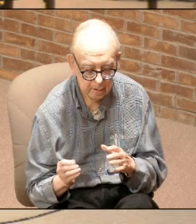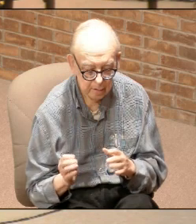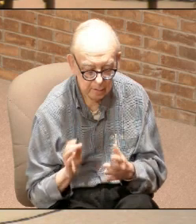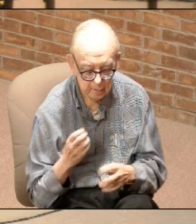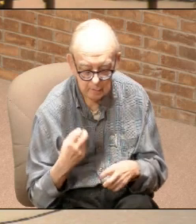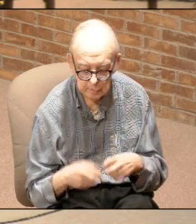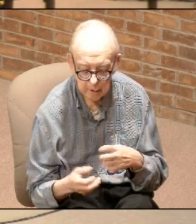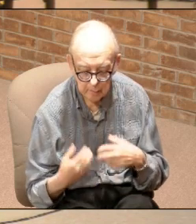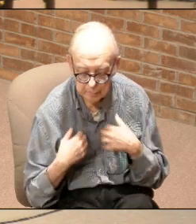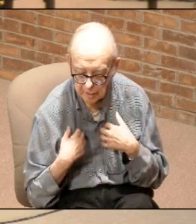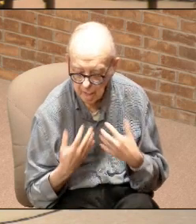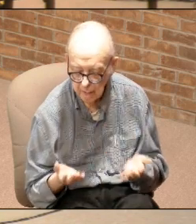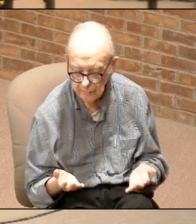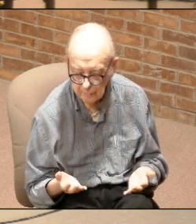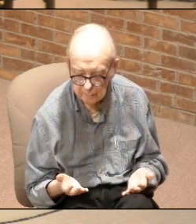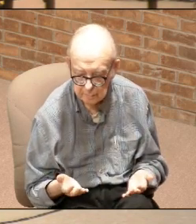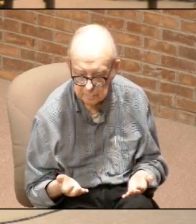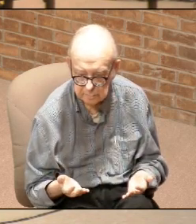they're in